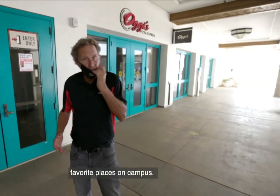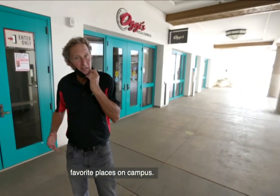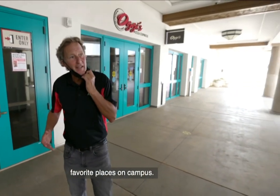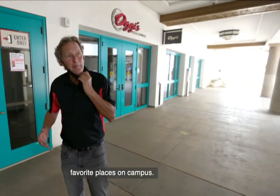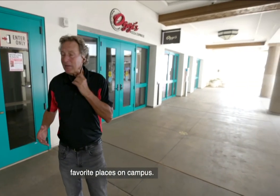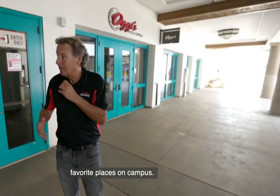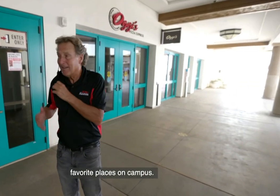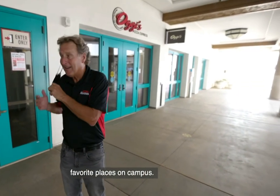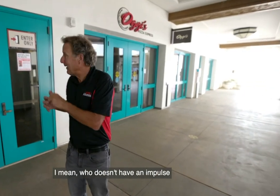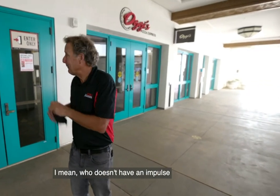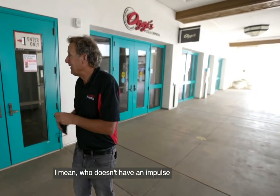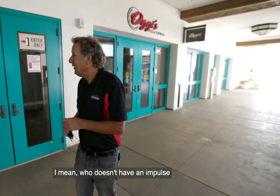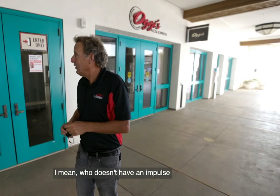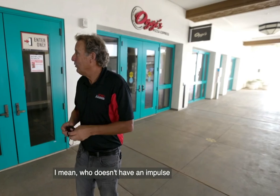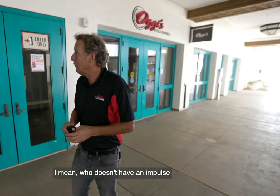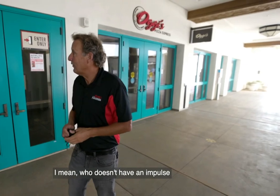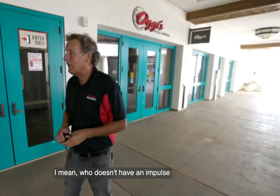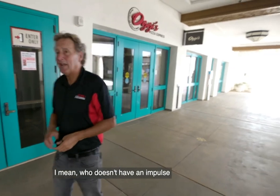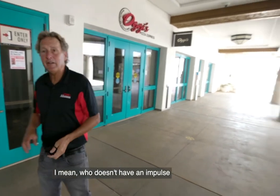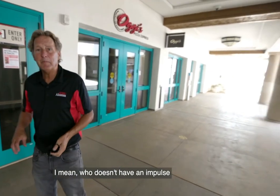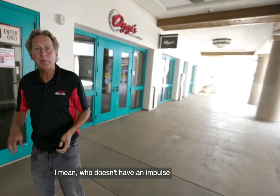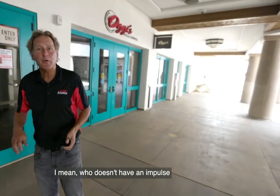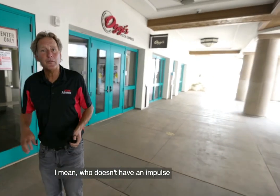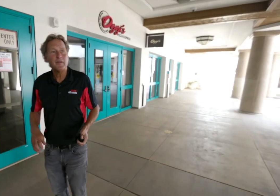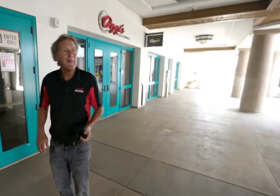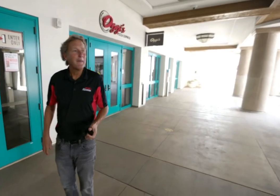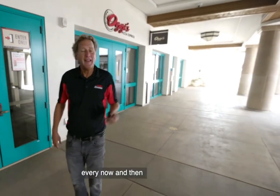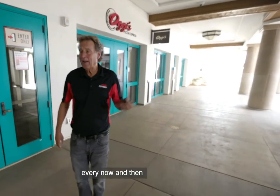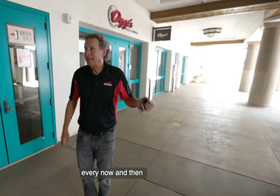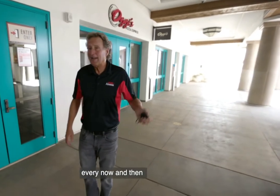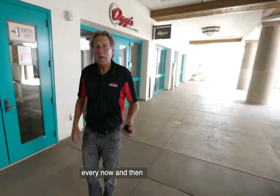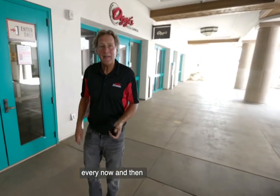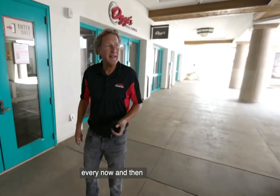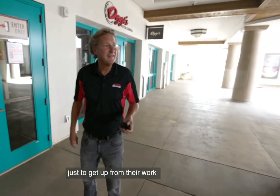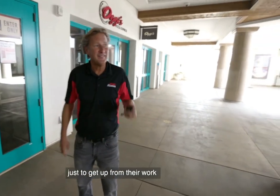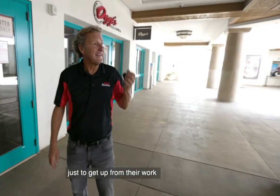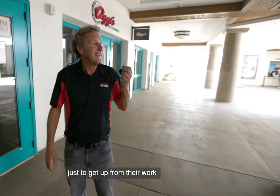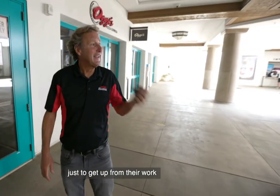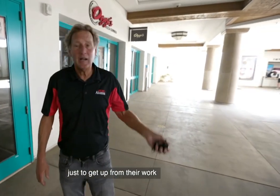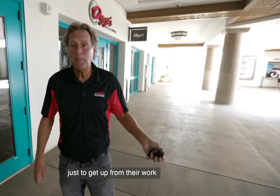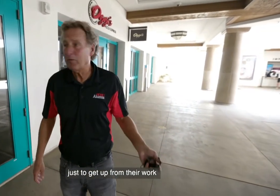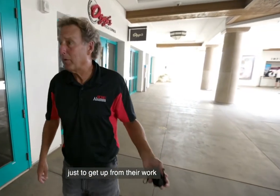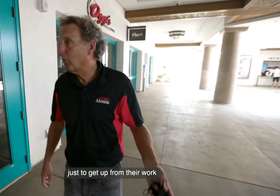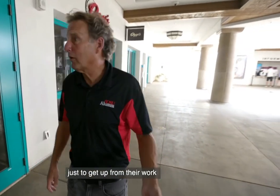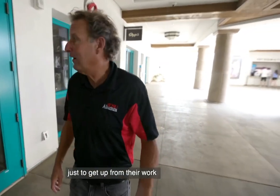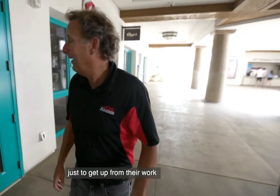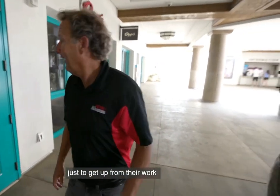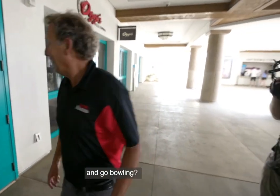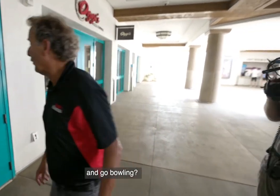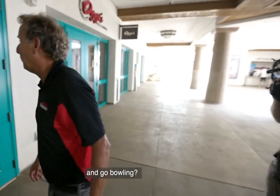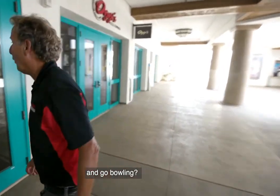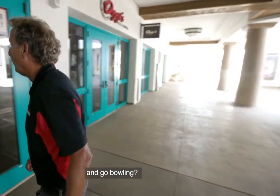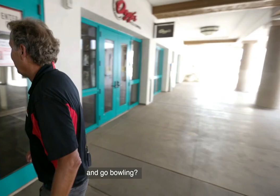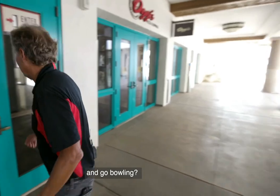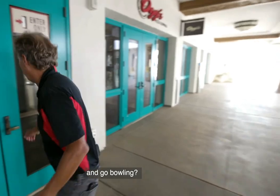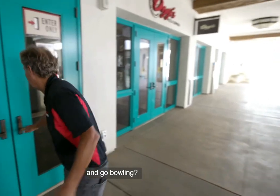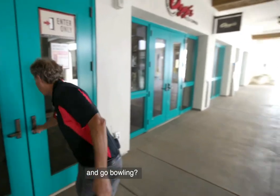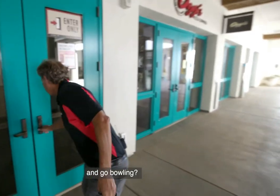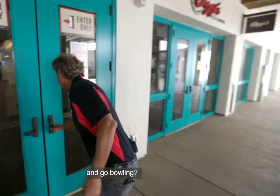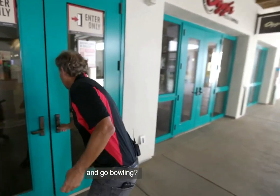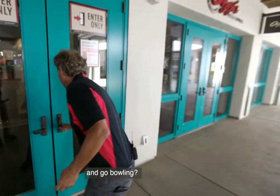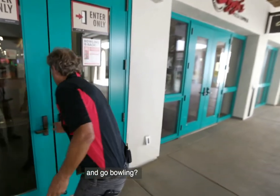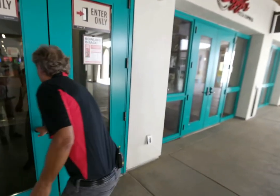favorite places on campus. I mean, who doesn't have an impulse every now and then just to get up from their work and go